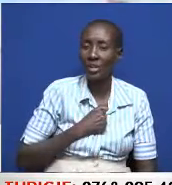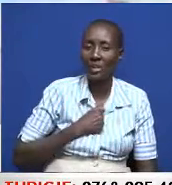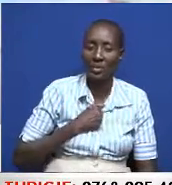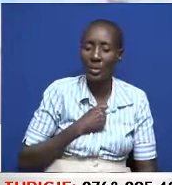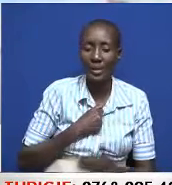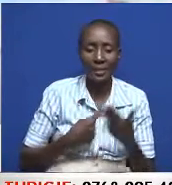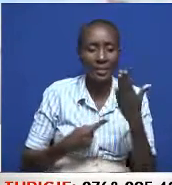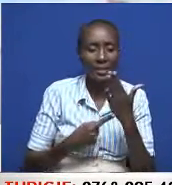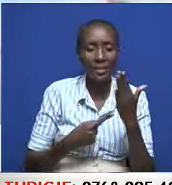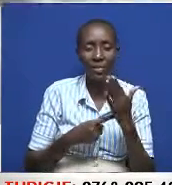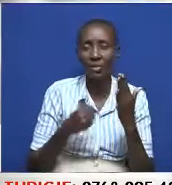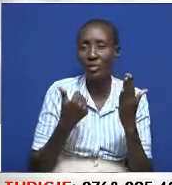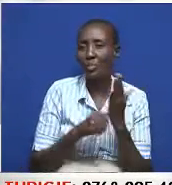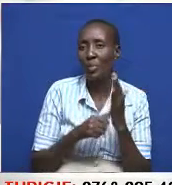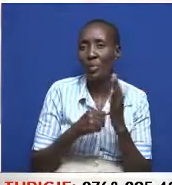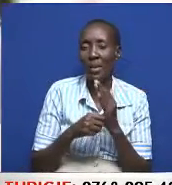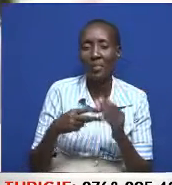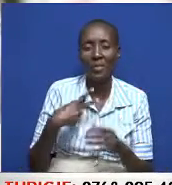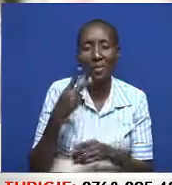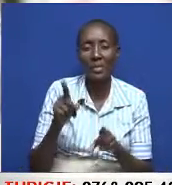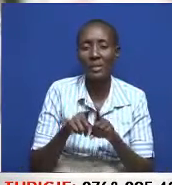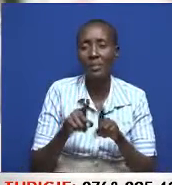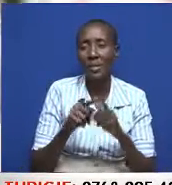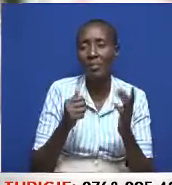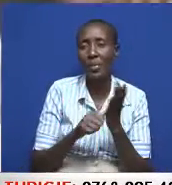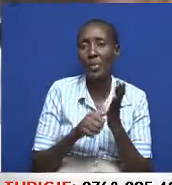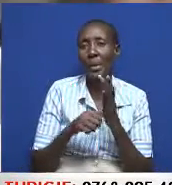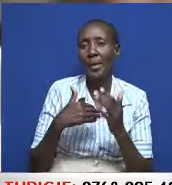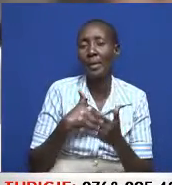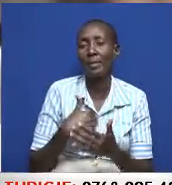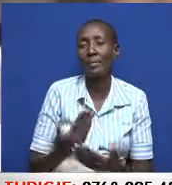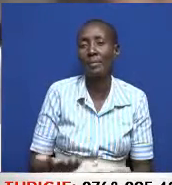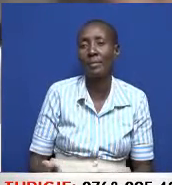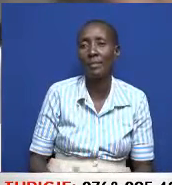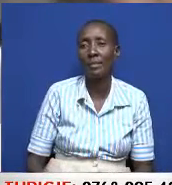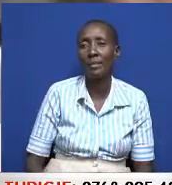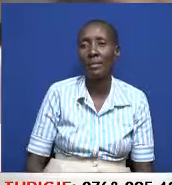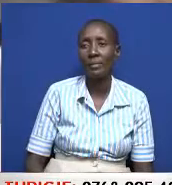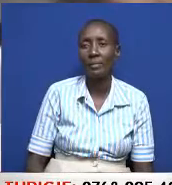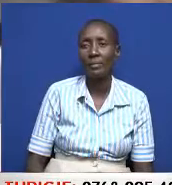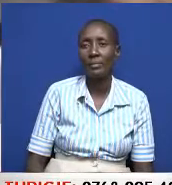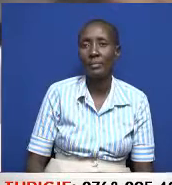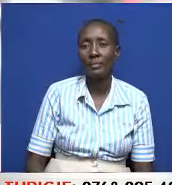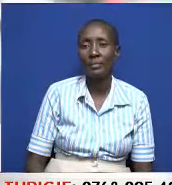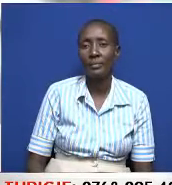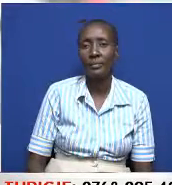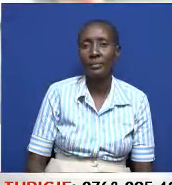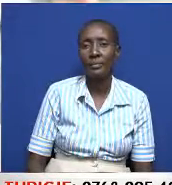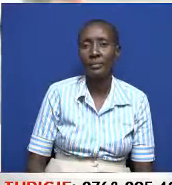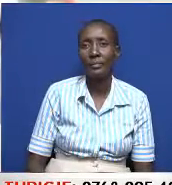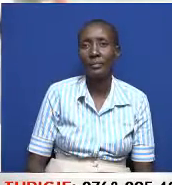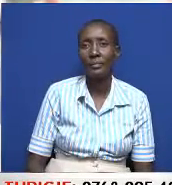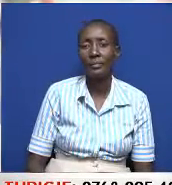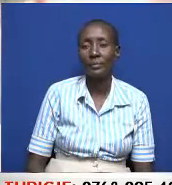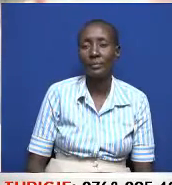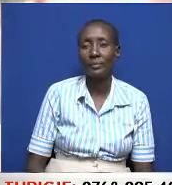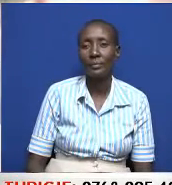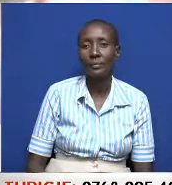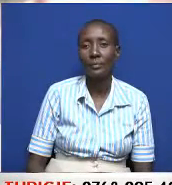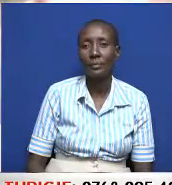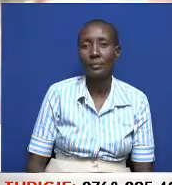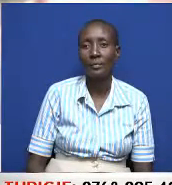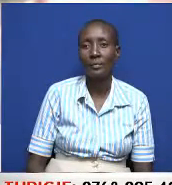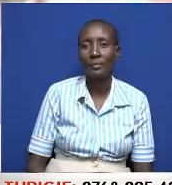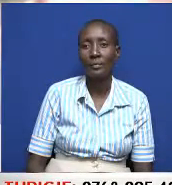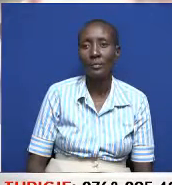and they must have right to be recognized in this country of their own because they are not Tanzanians or Ugandans, they are Kenyans. Lastly, they must convert